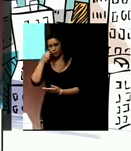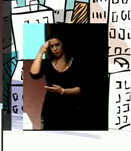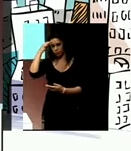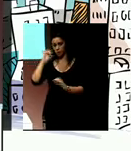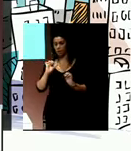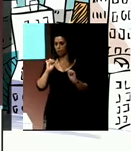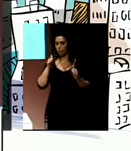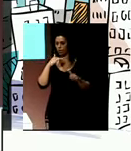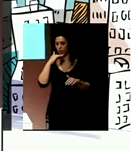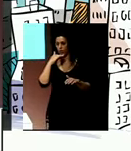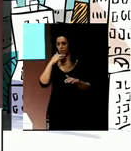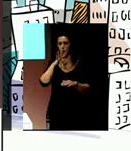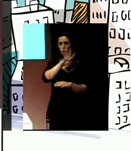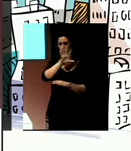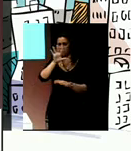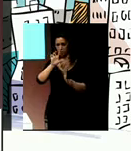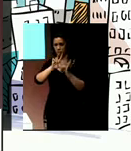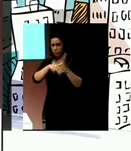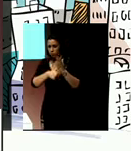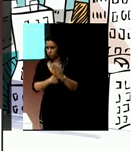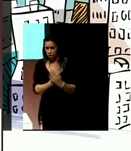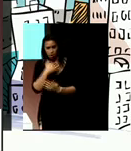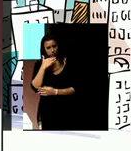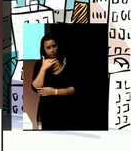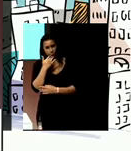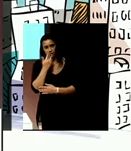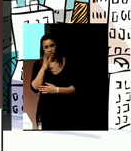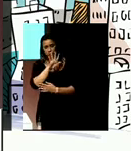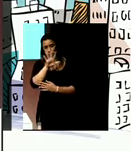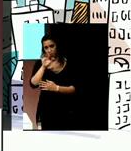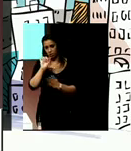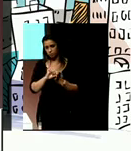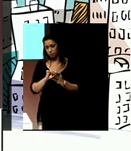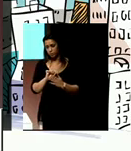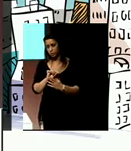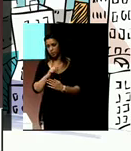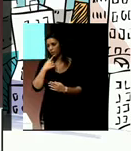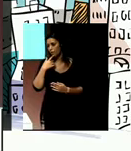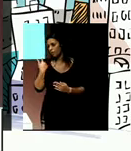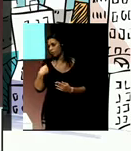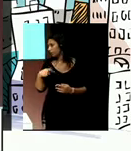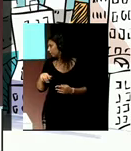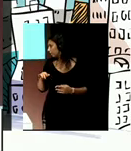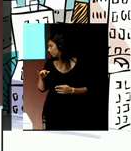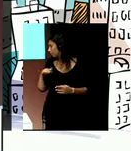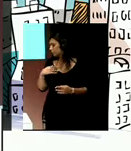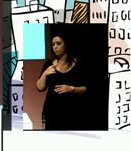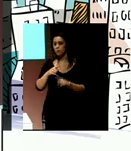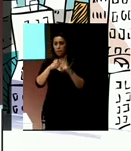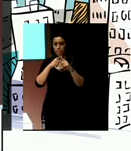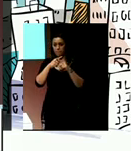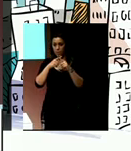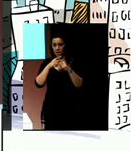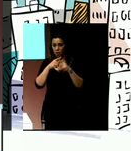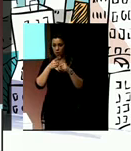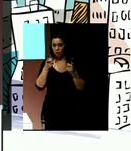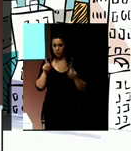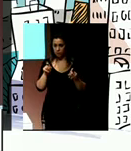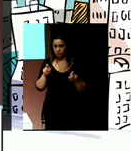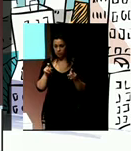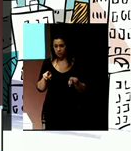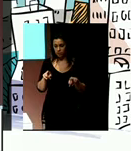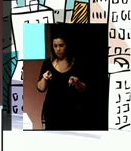you. Thank you because we had a delay of 45 minutes. We